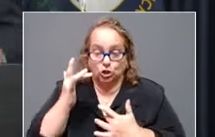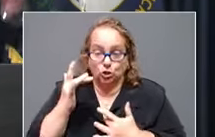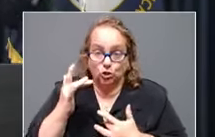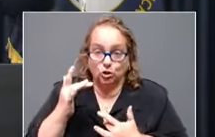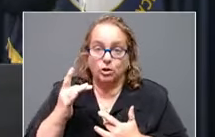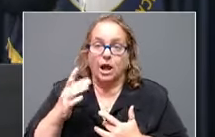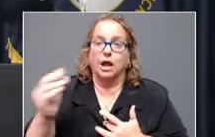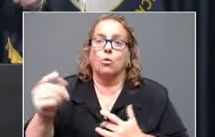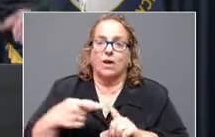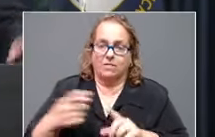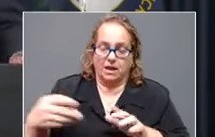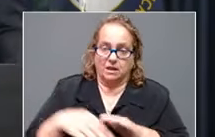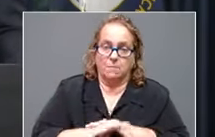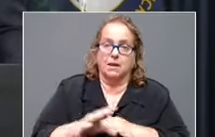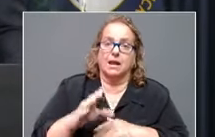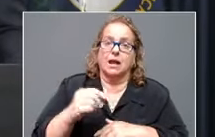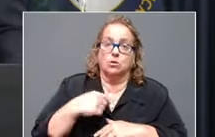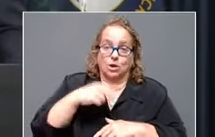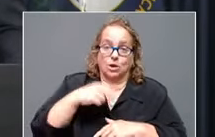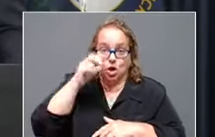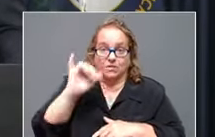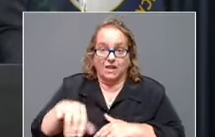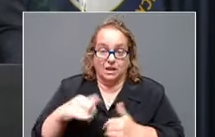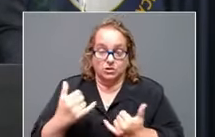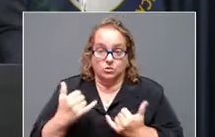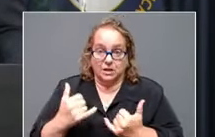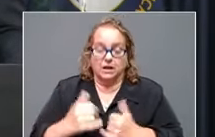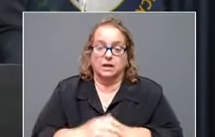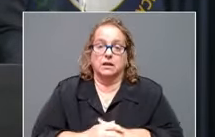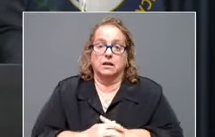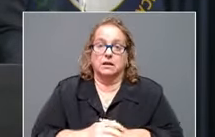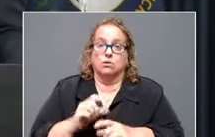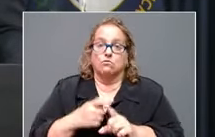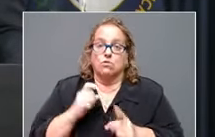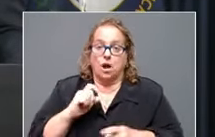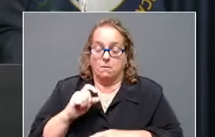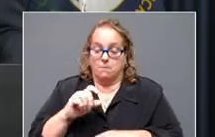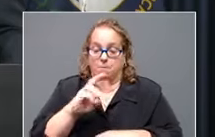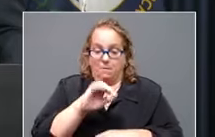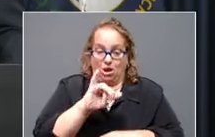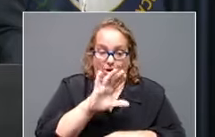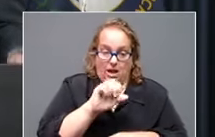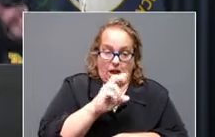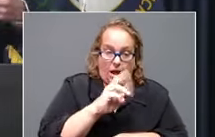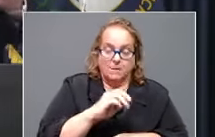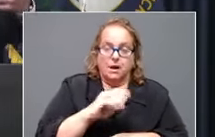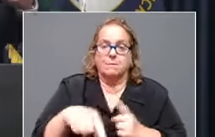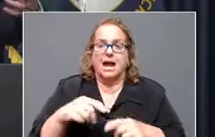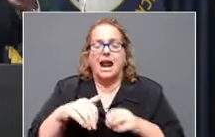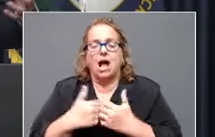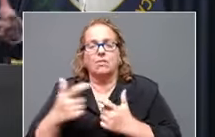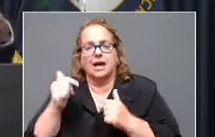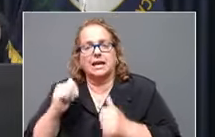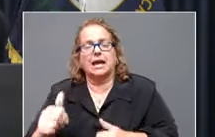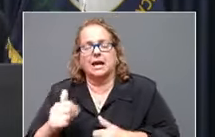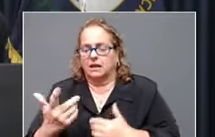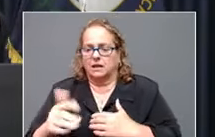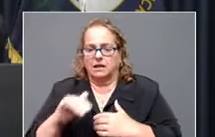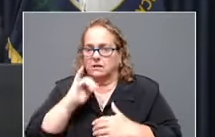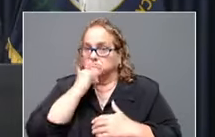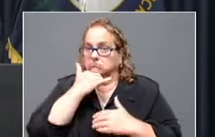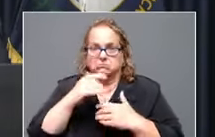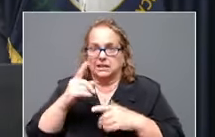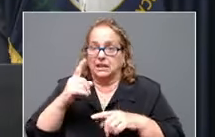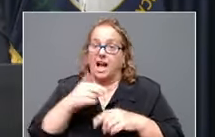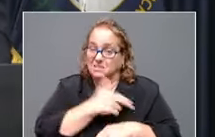in. We heard that today from Miriam about how they can destabilize or become unstable